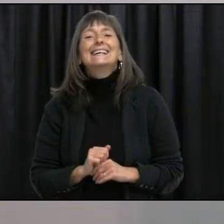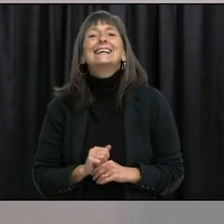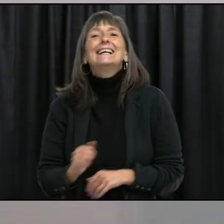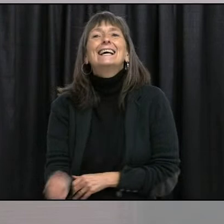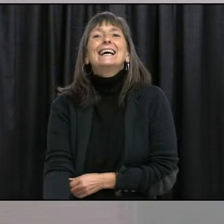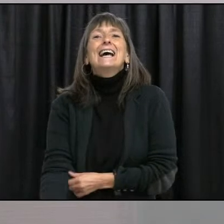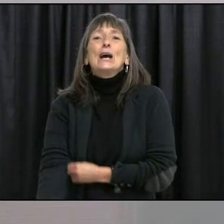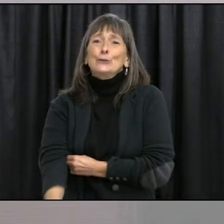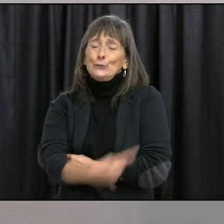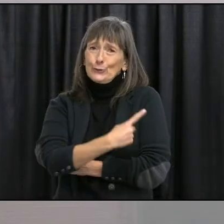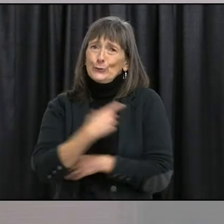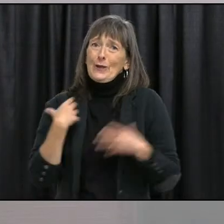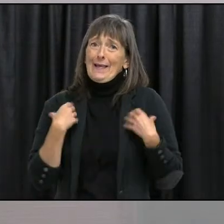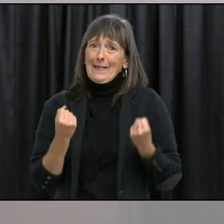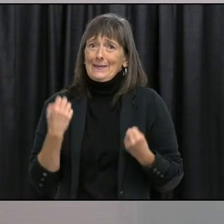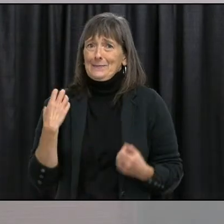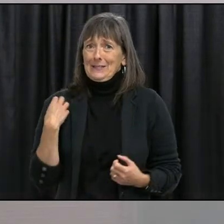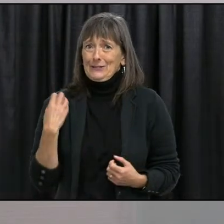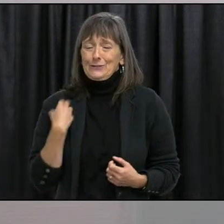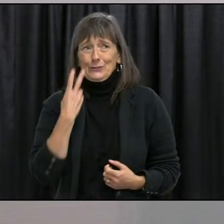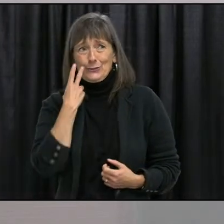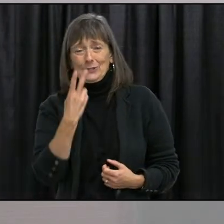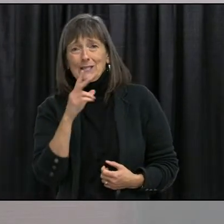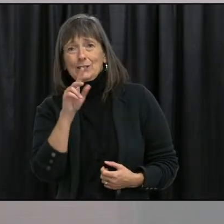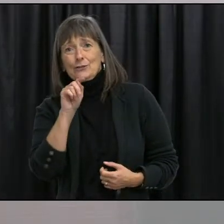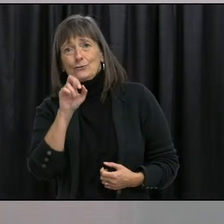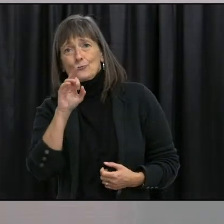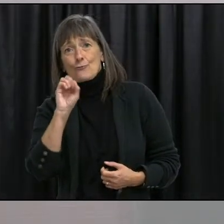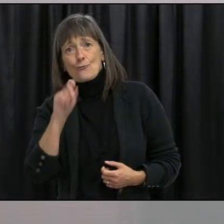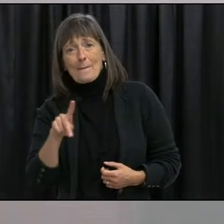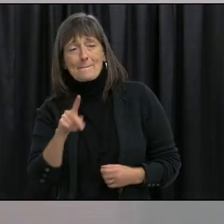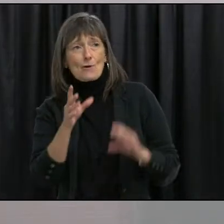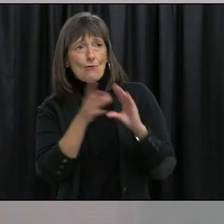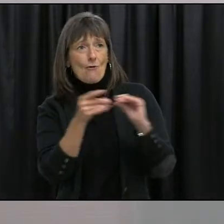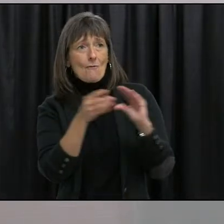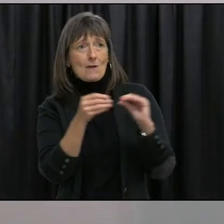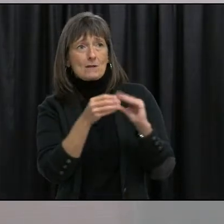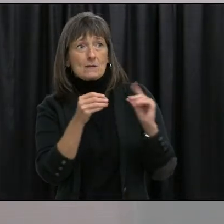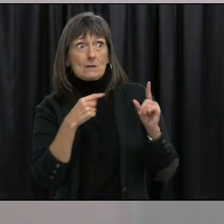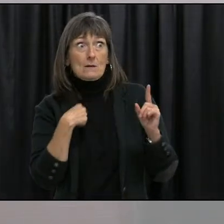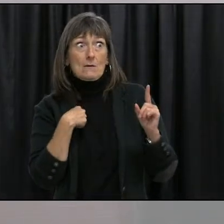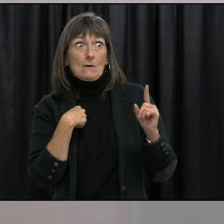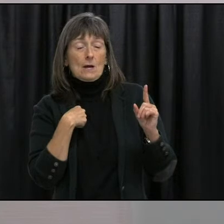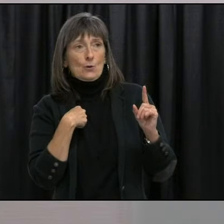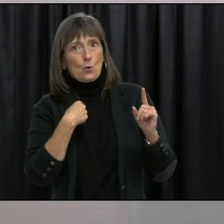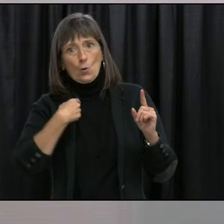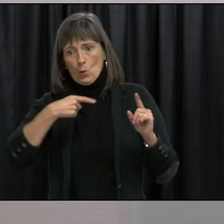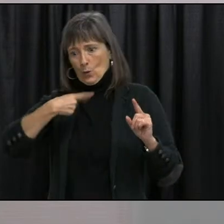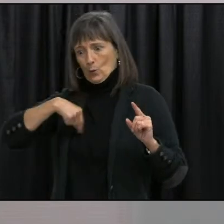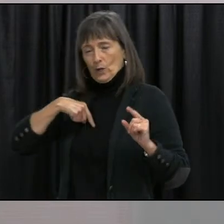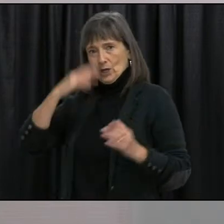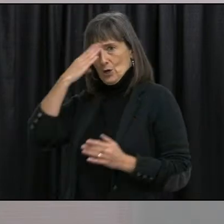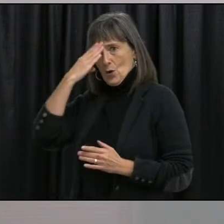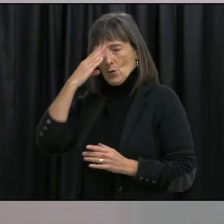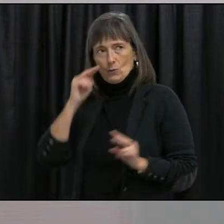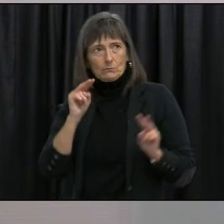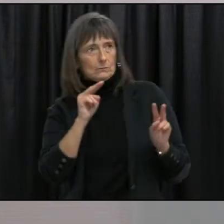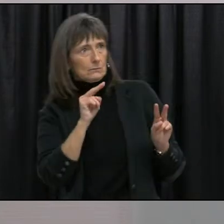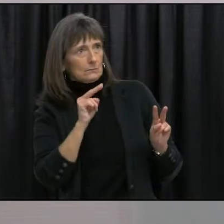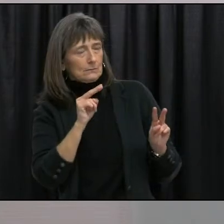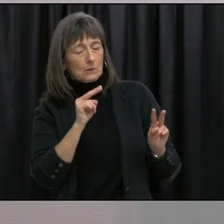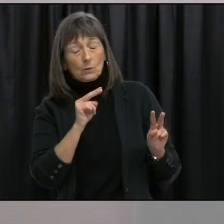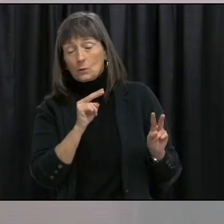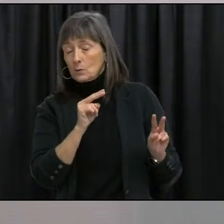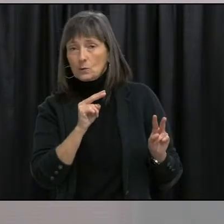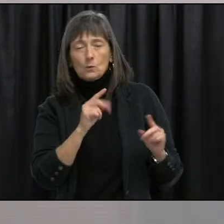health minister, you're listening to his messaging. It goes completely against everything that we have been talking about here in Newfoundland and Labrador. Do you have concerns